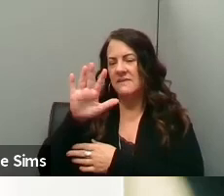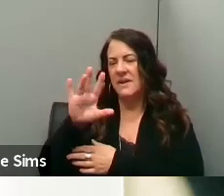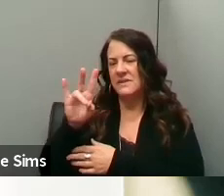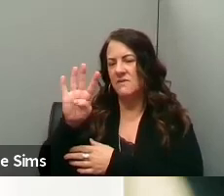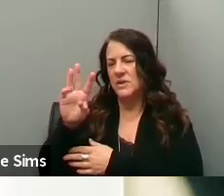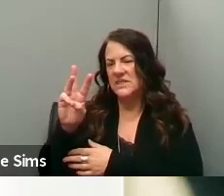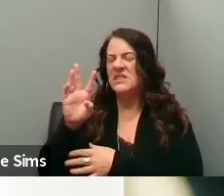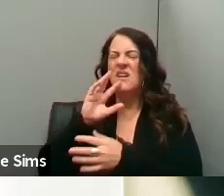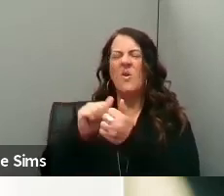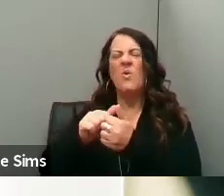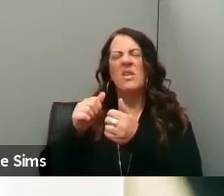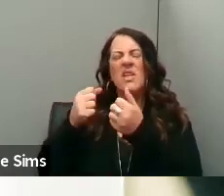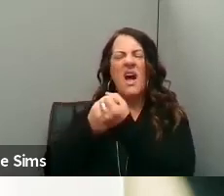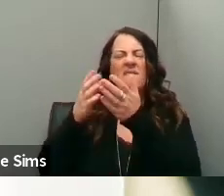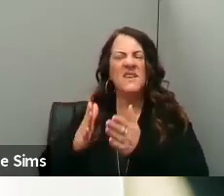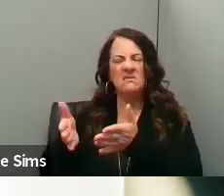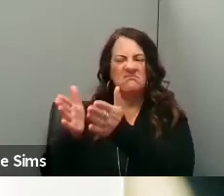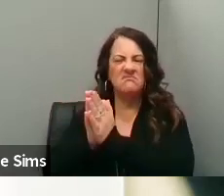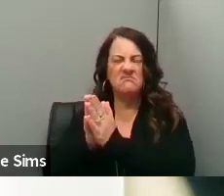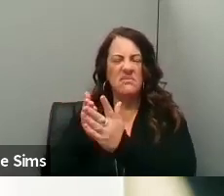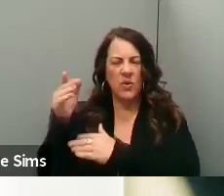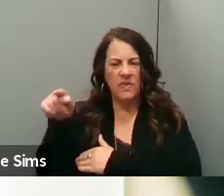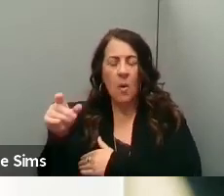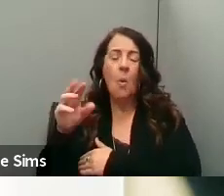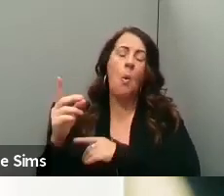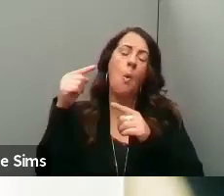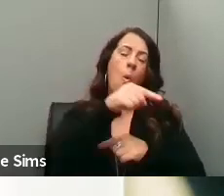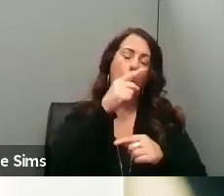800-776-5746. You may also request help on our website.